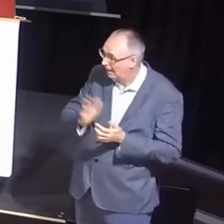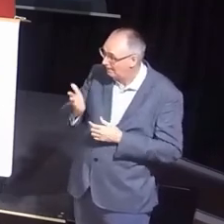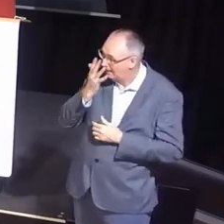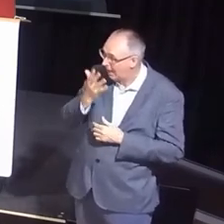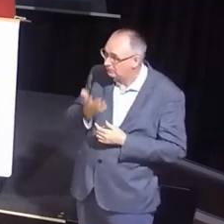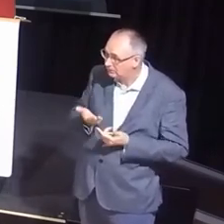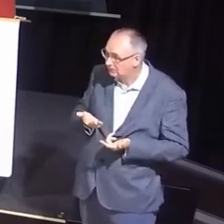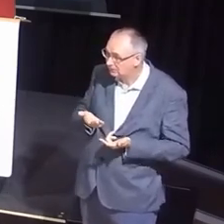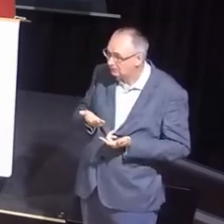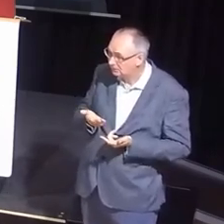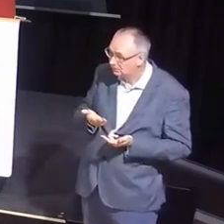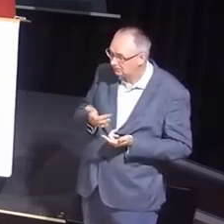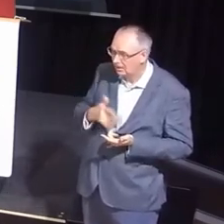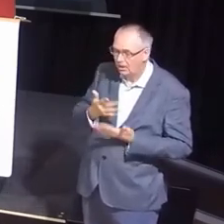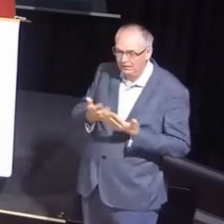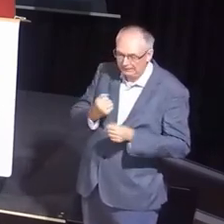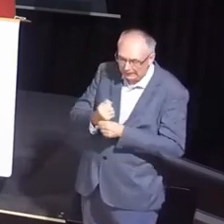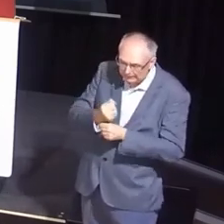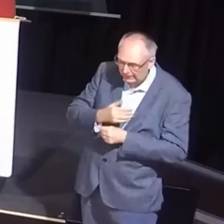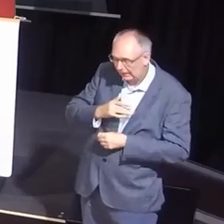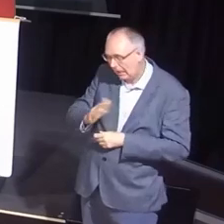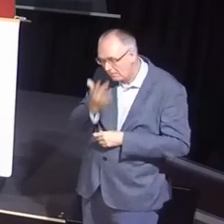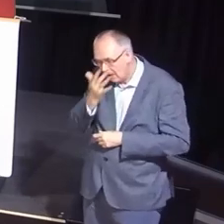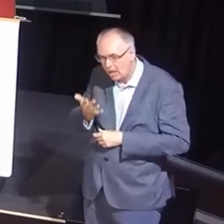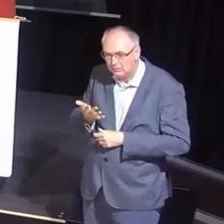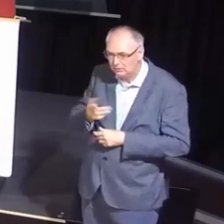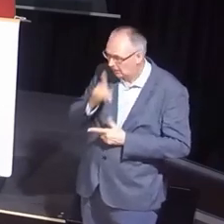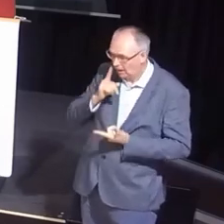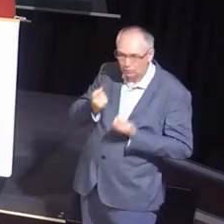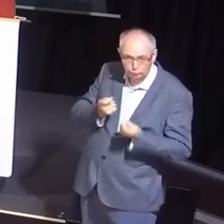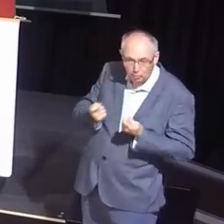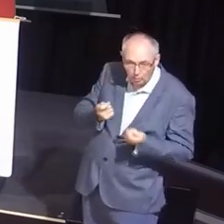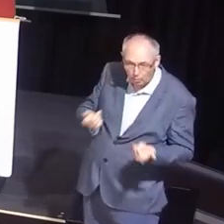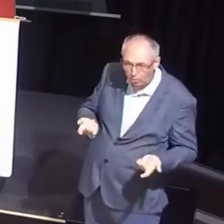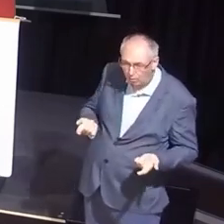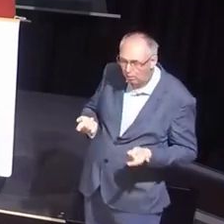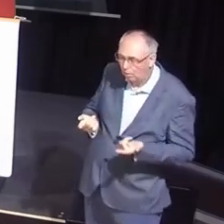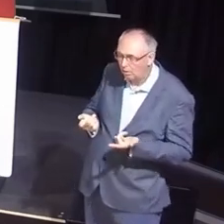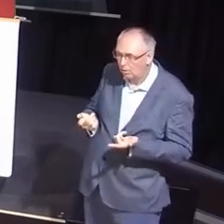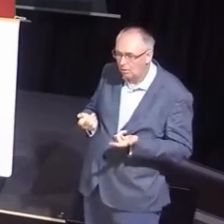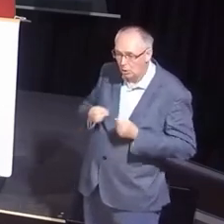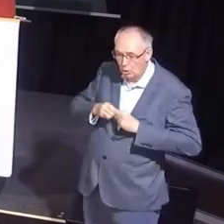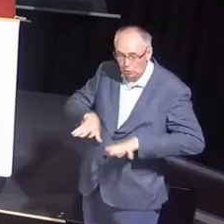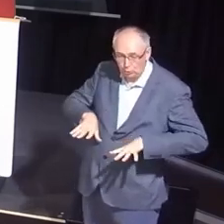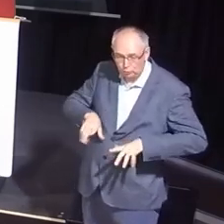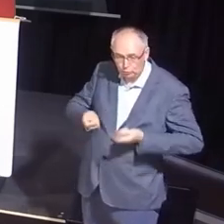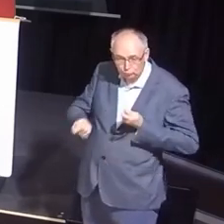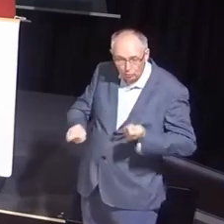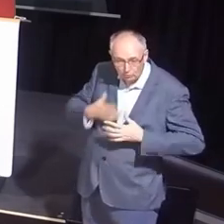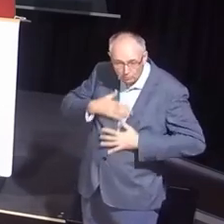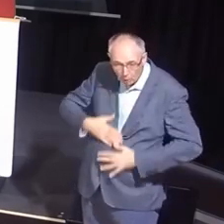of shame and guilt, and I have no control over myself, and I lose control of my body.